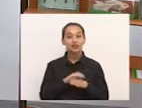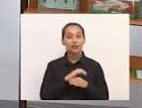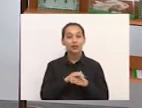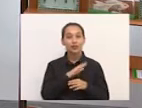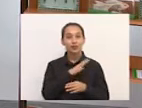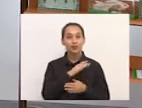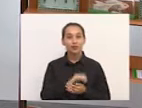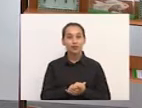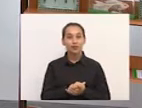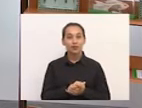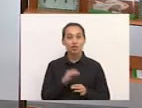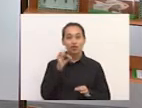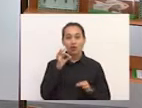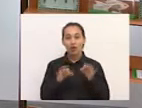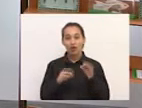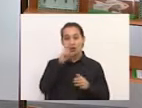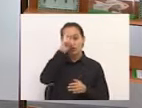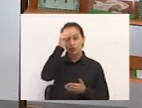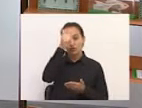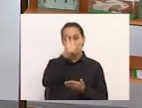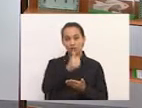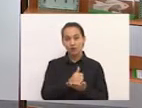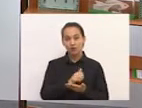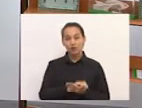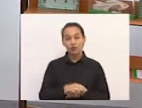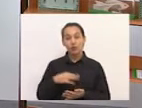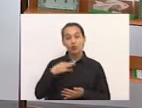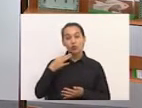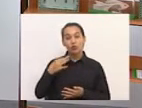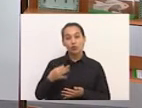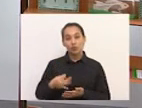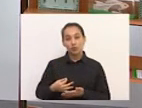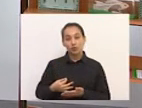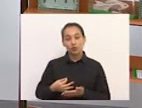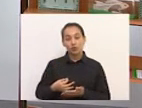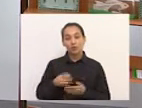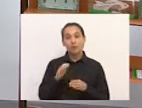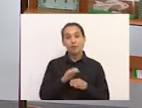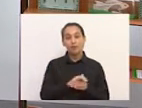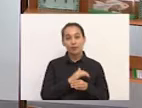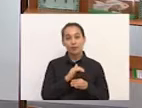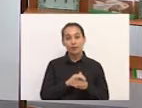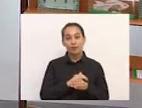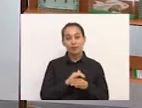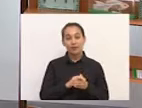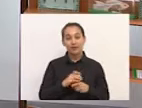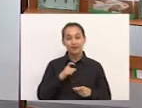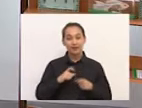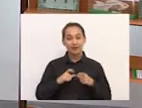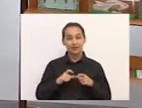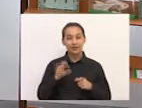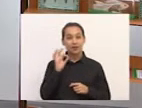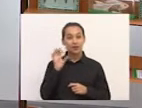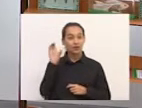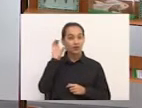edi. Adolatli shoh. O'g'lidan saxiy va baxil haqida eshitib, ukasining